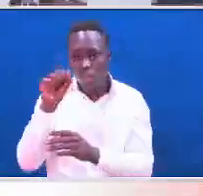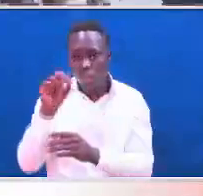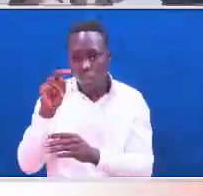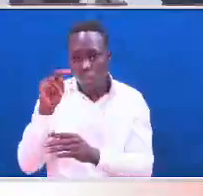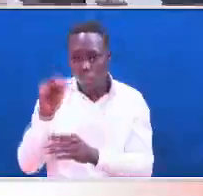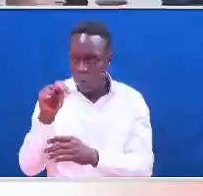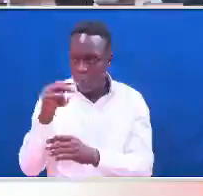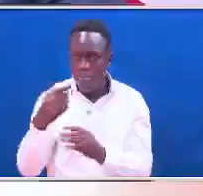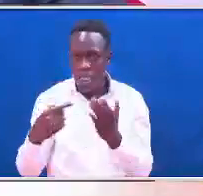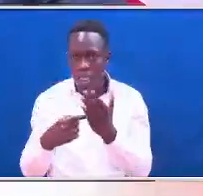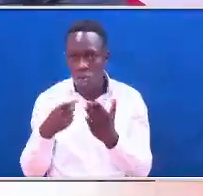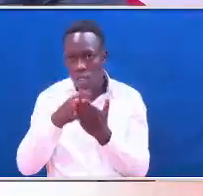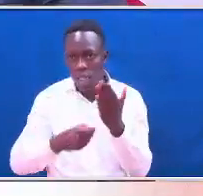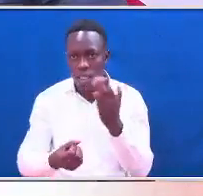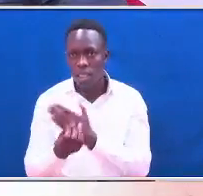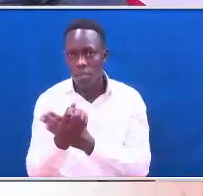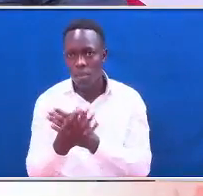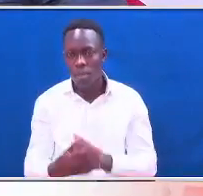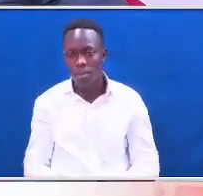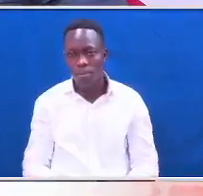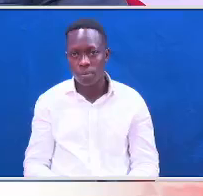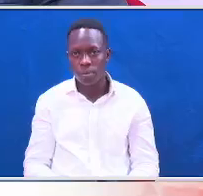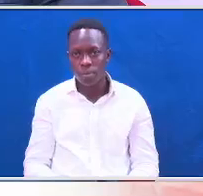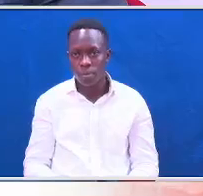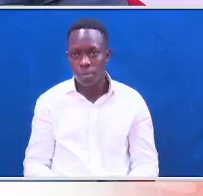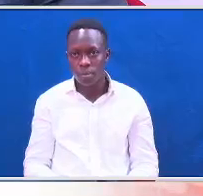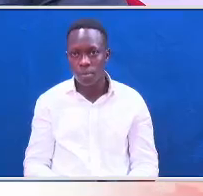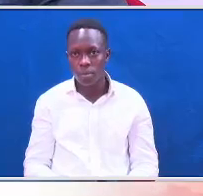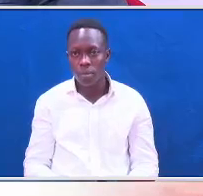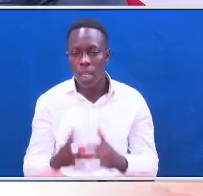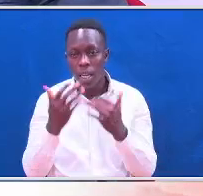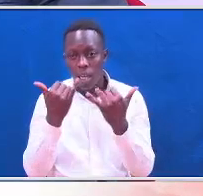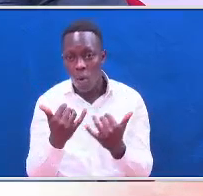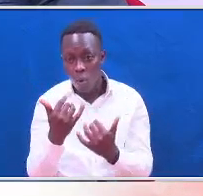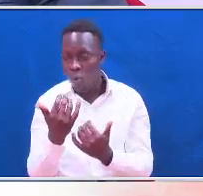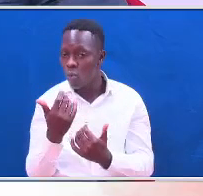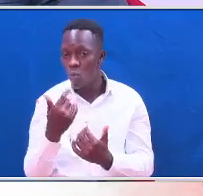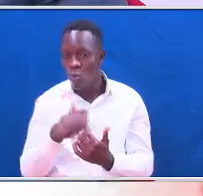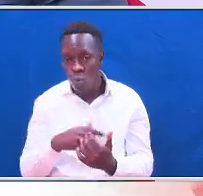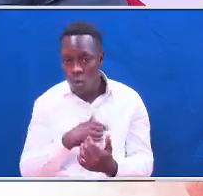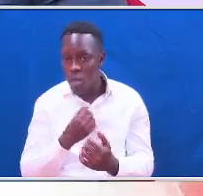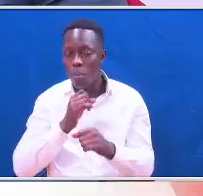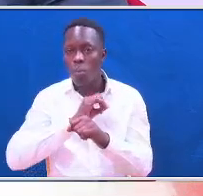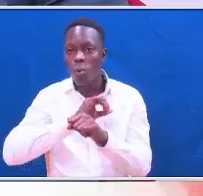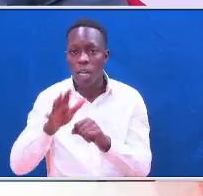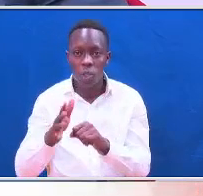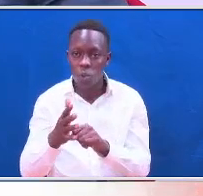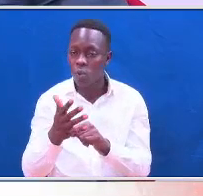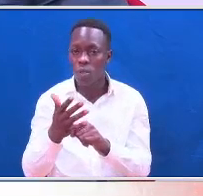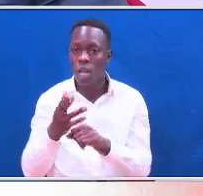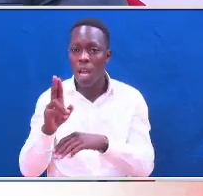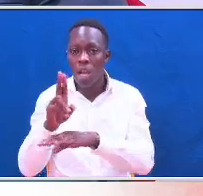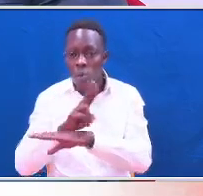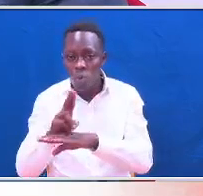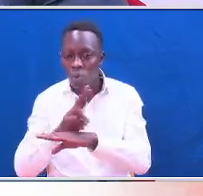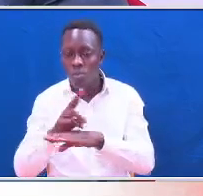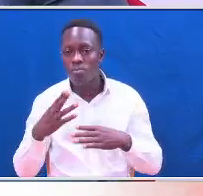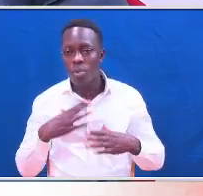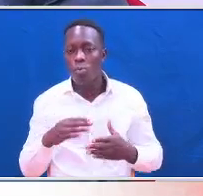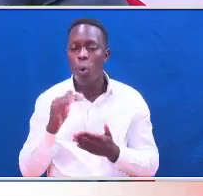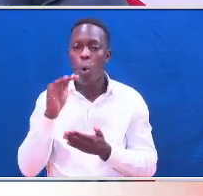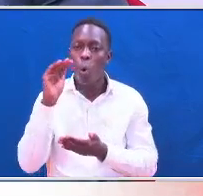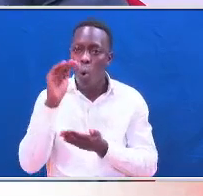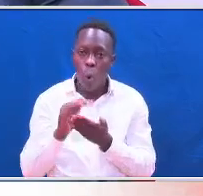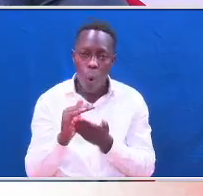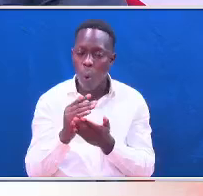tax, explains. Now, we know we are under the pandemic. Most likely consumption is low. Yeah. Investments